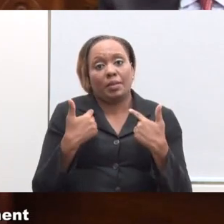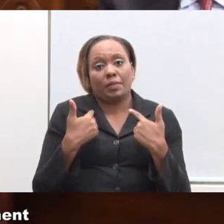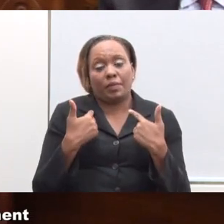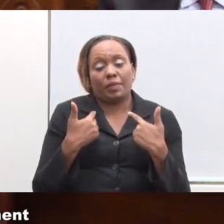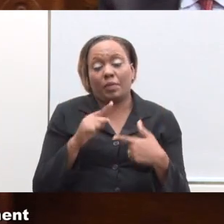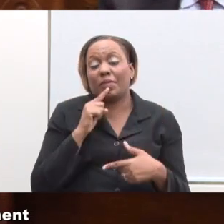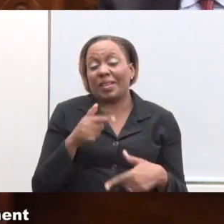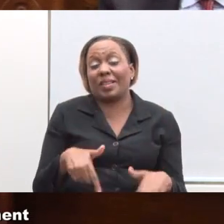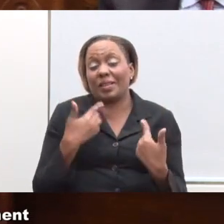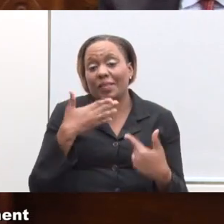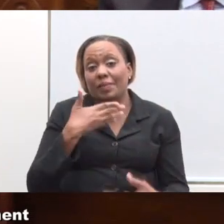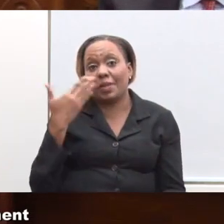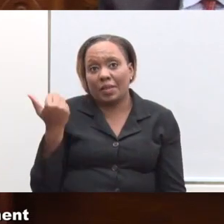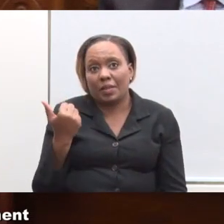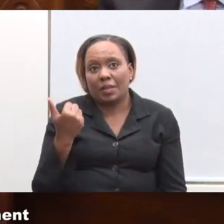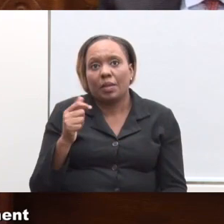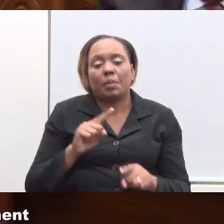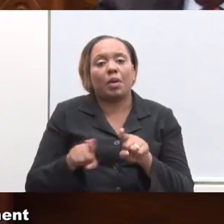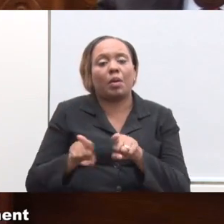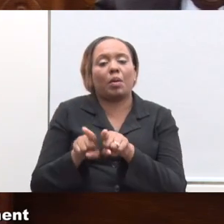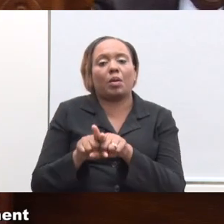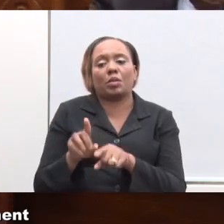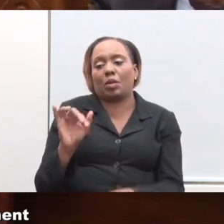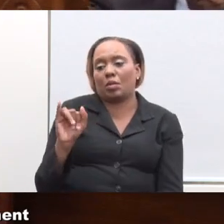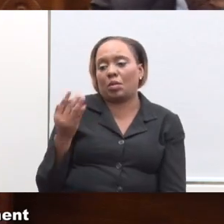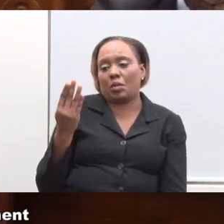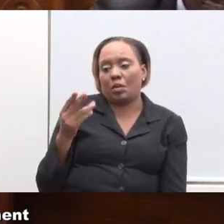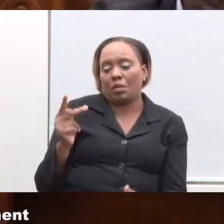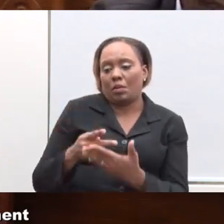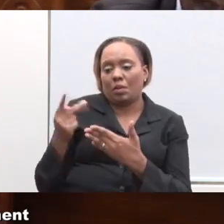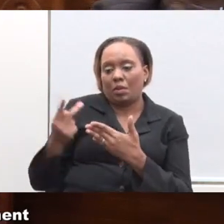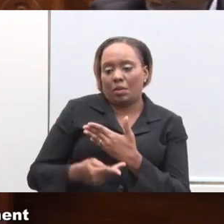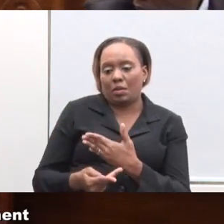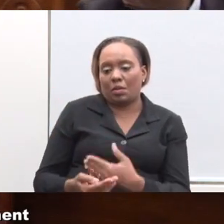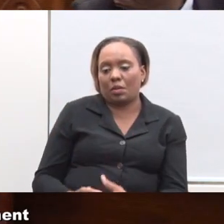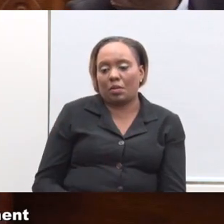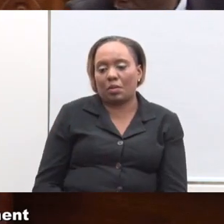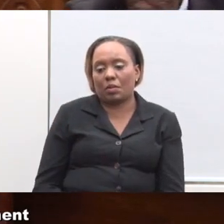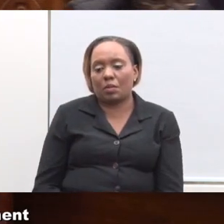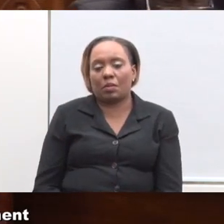largest investor and employer in Barbados without contradiction,